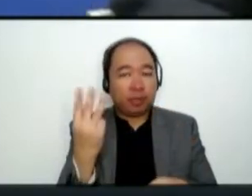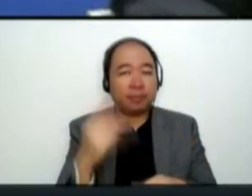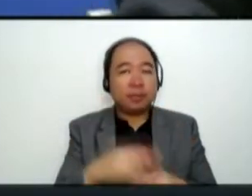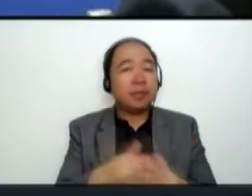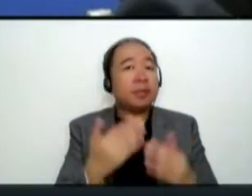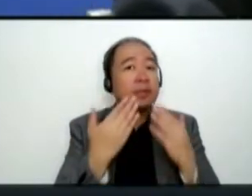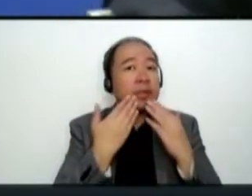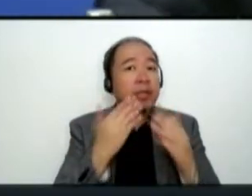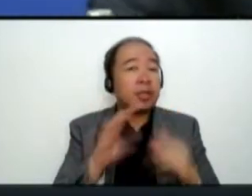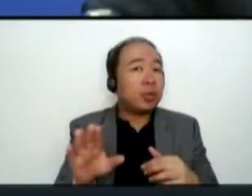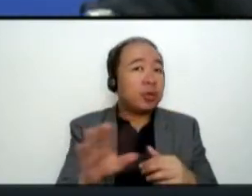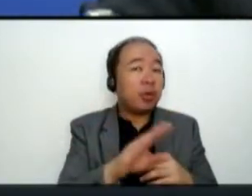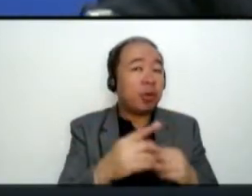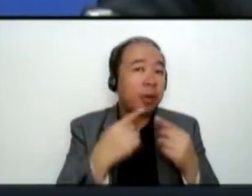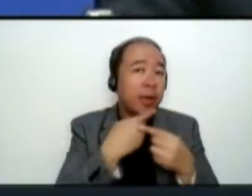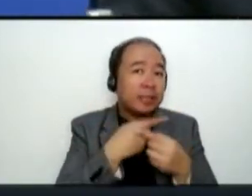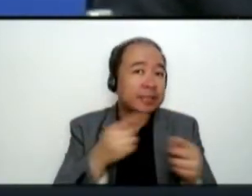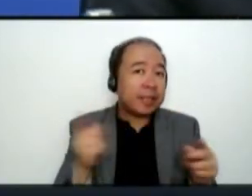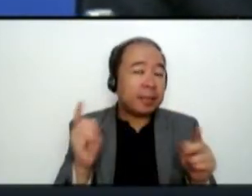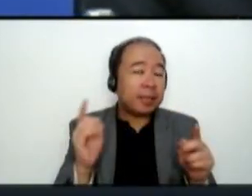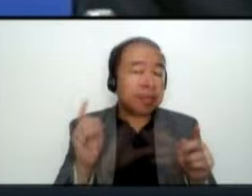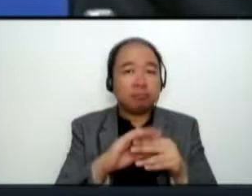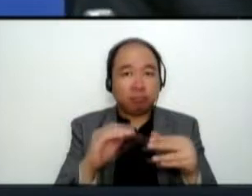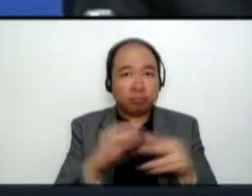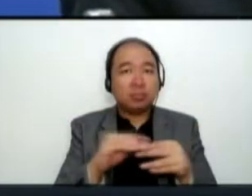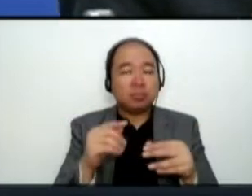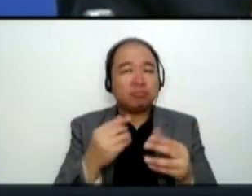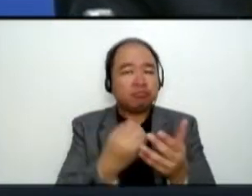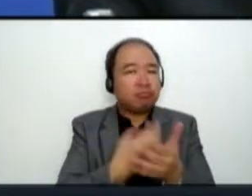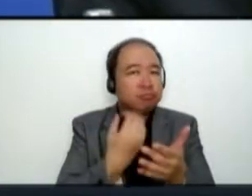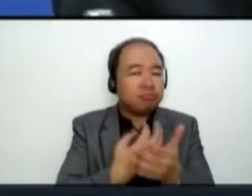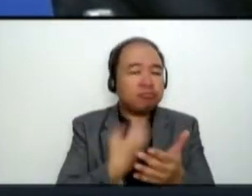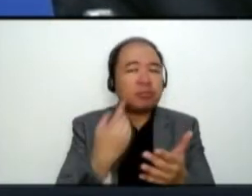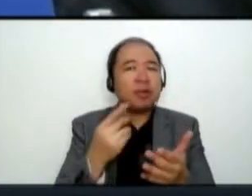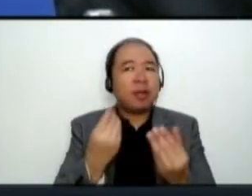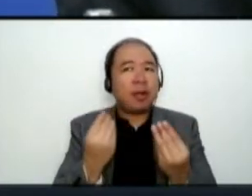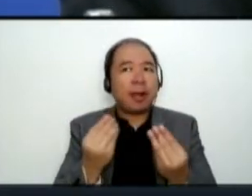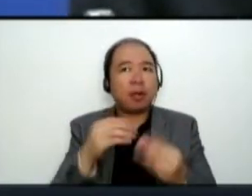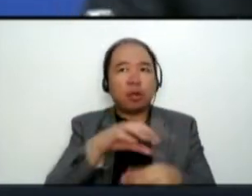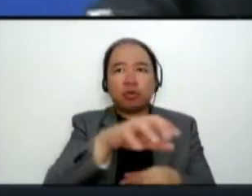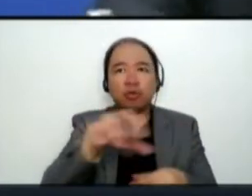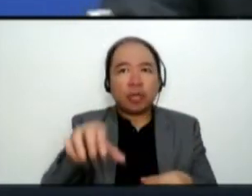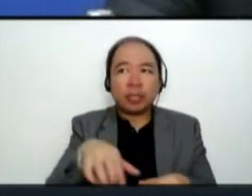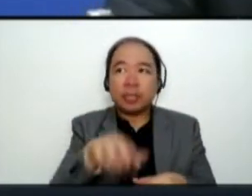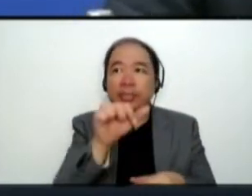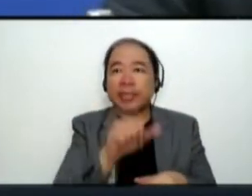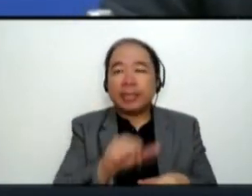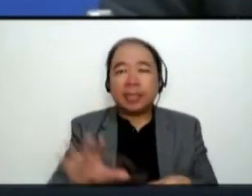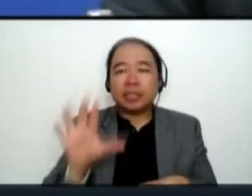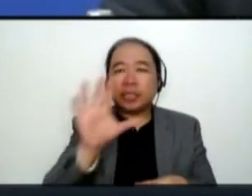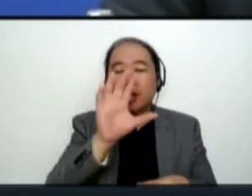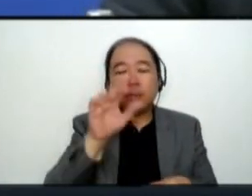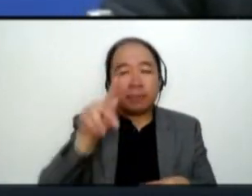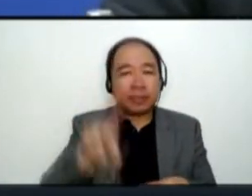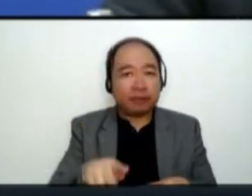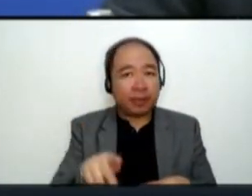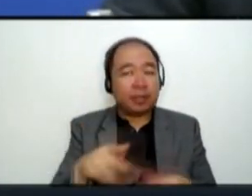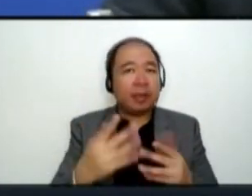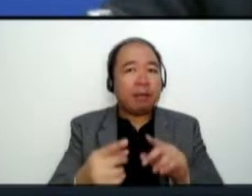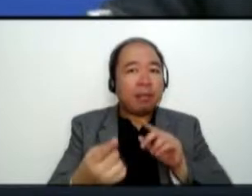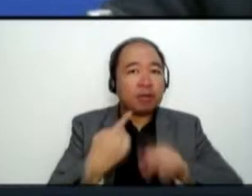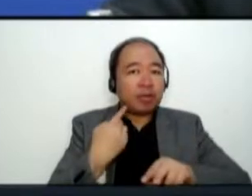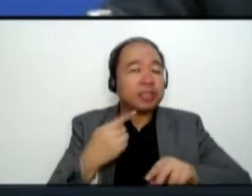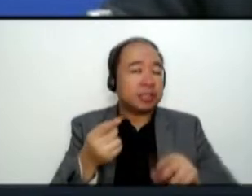your statements, which have provided information on how countries across Asia and the Pacific are addressing demographic